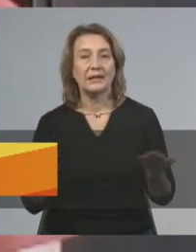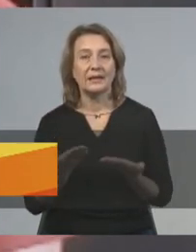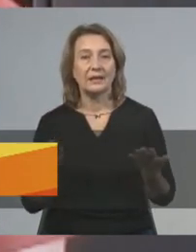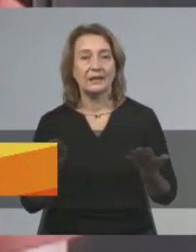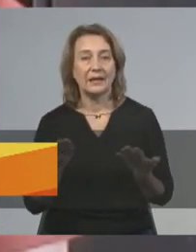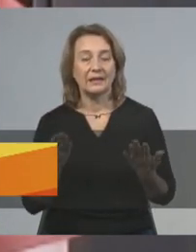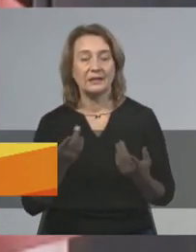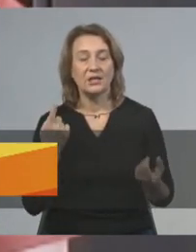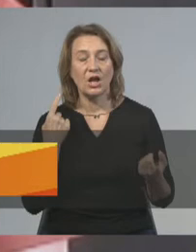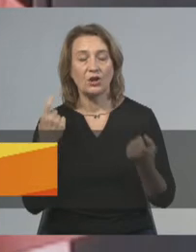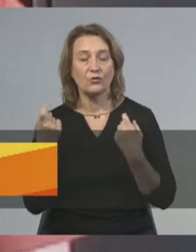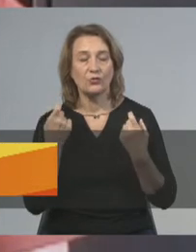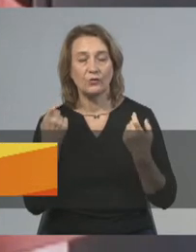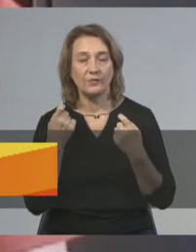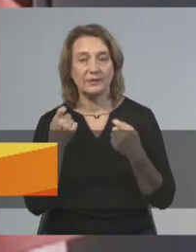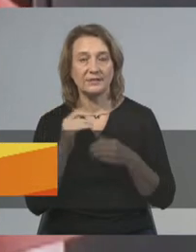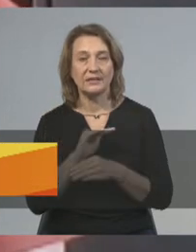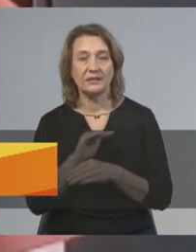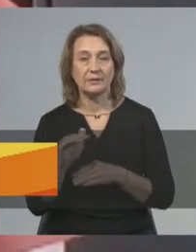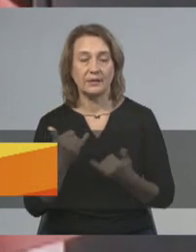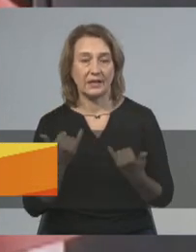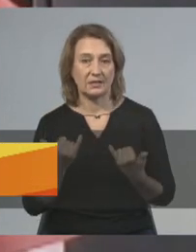nudge we need an impetus